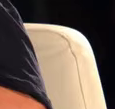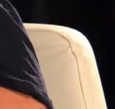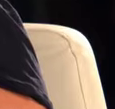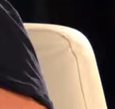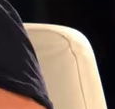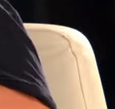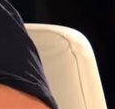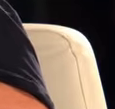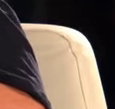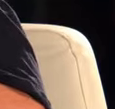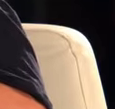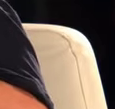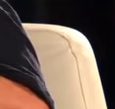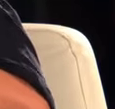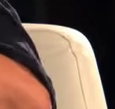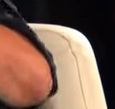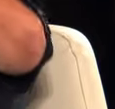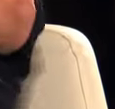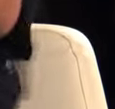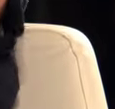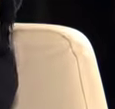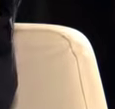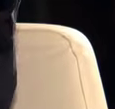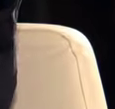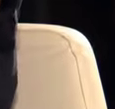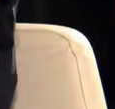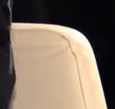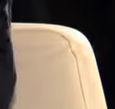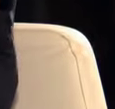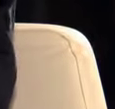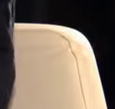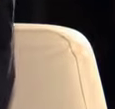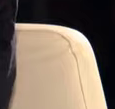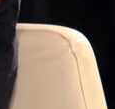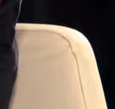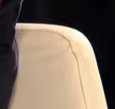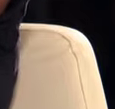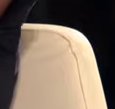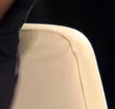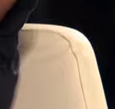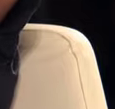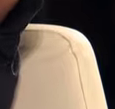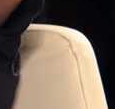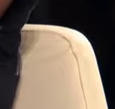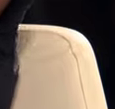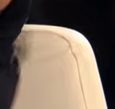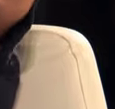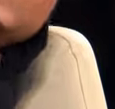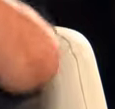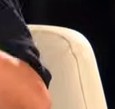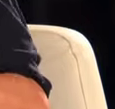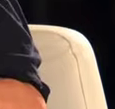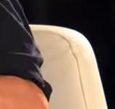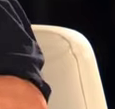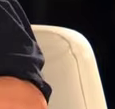different. There's many, many parts to it, but one I just wanted to share is these amazing bangles from a friend who's here in Rwanda who's